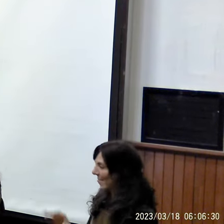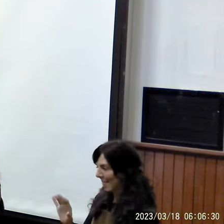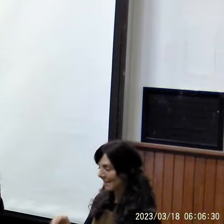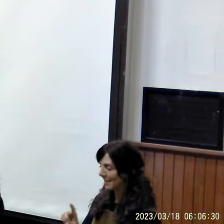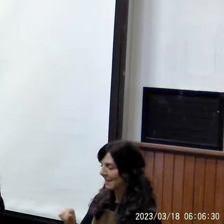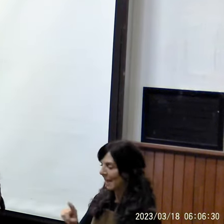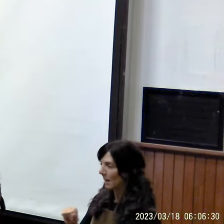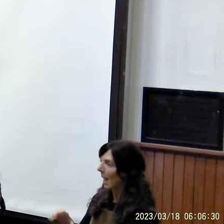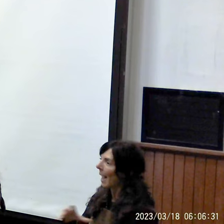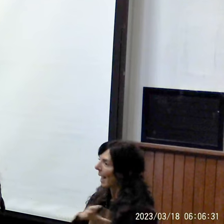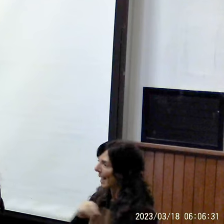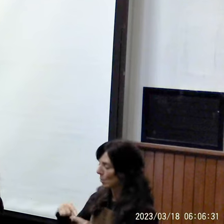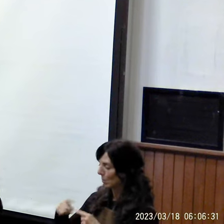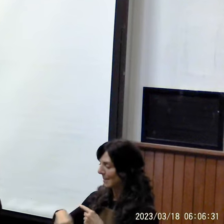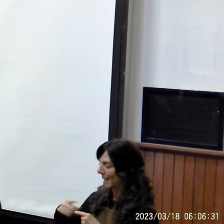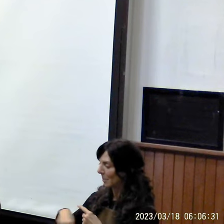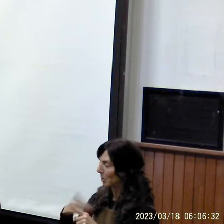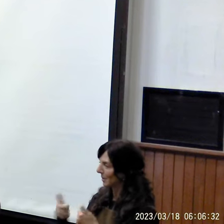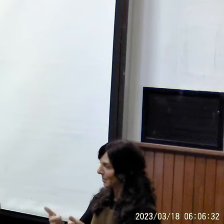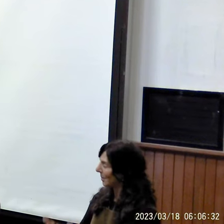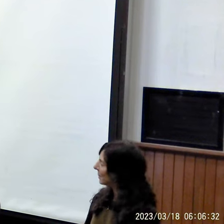recyclable, which is good.